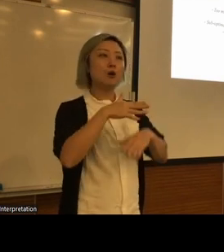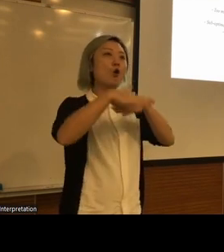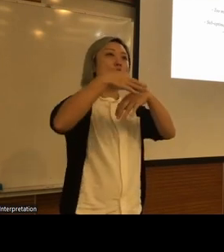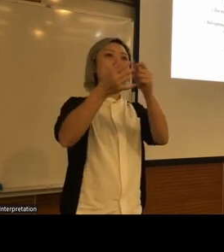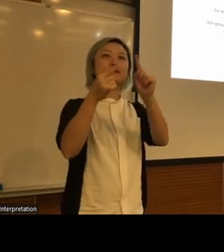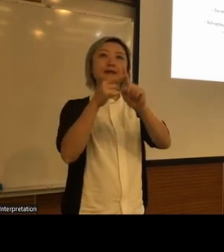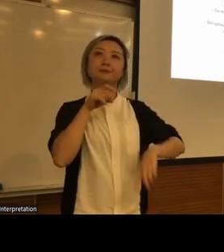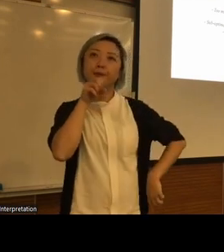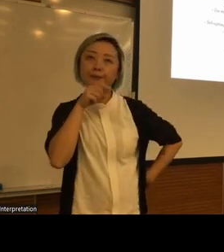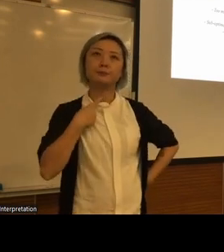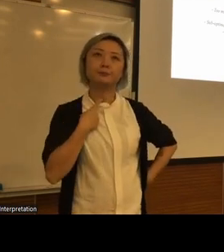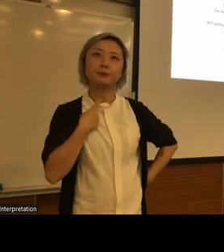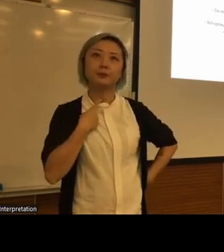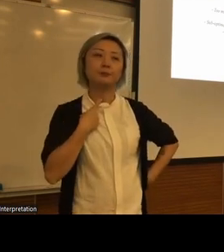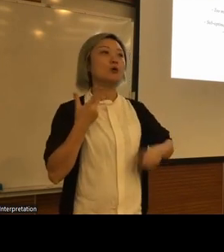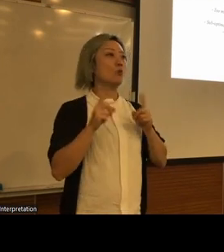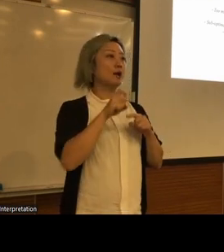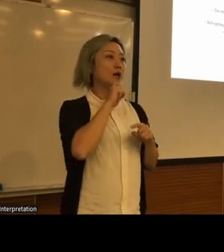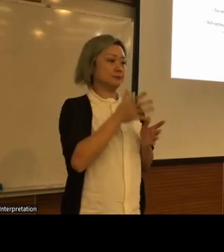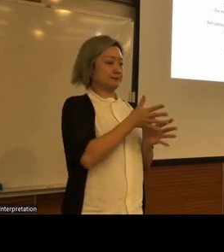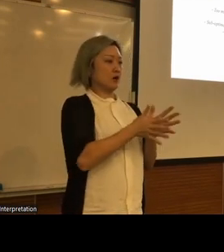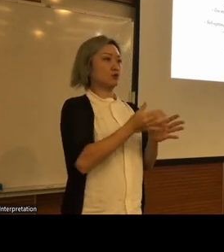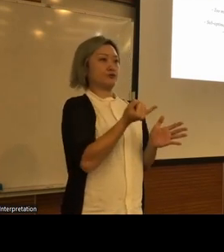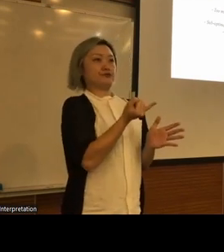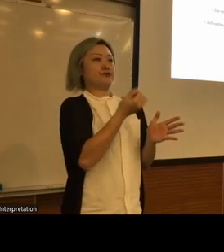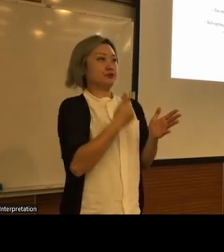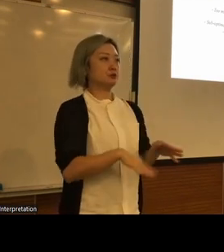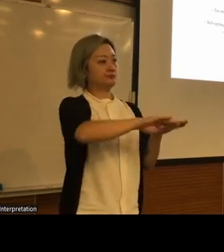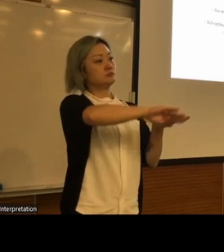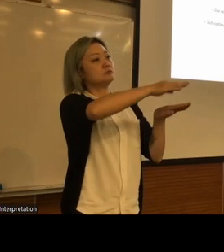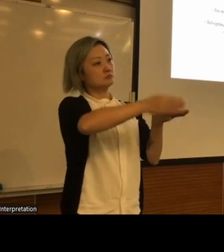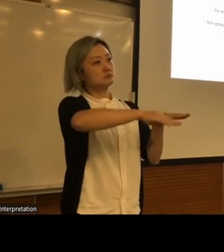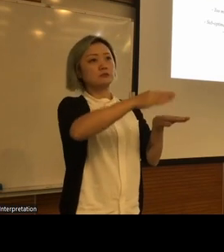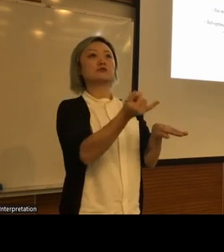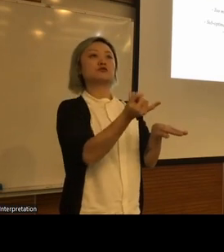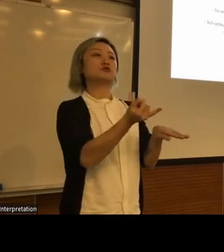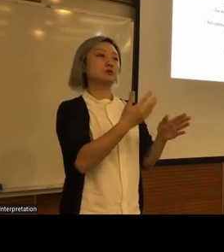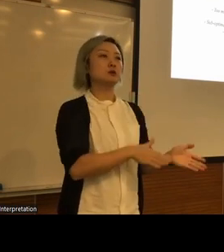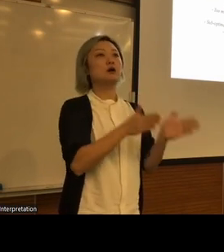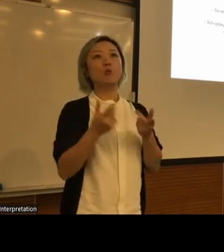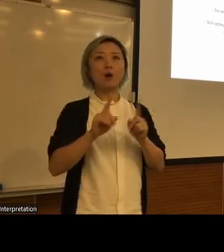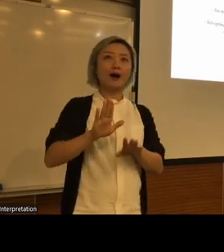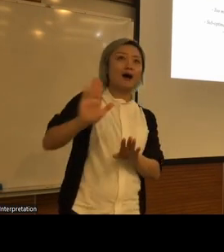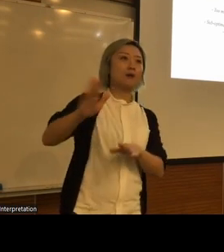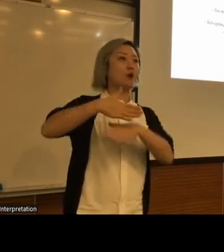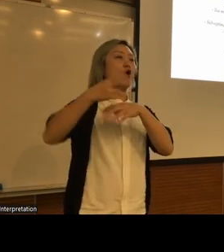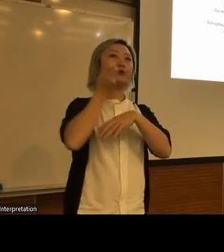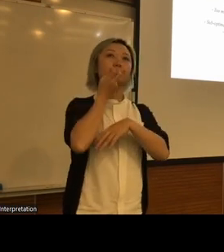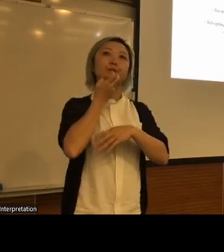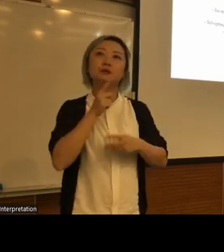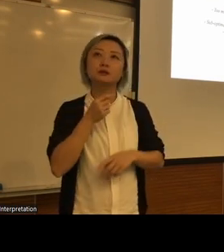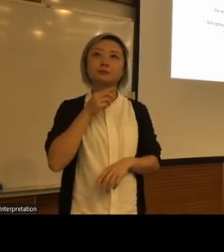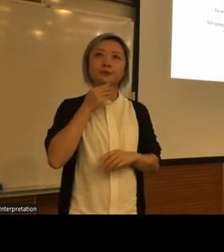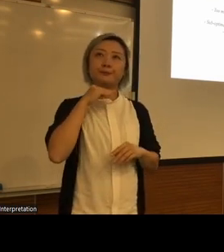Or signing that you're not used to. Unusual prosody, when somebody doesn't speak his or her native language and speaks in a strange